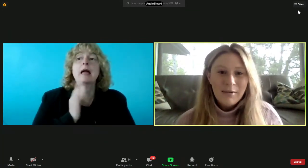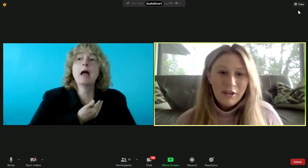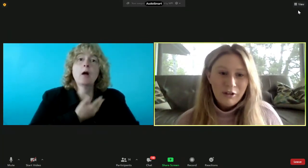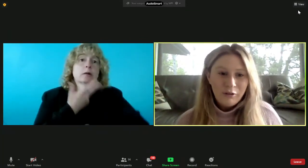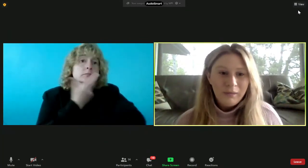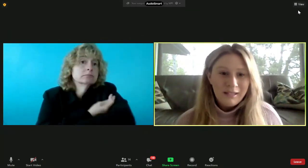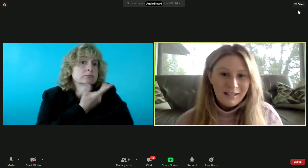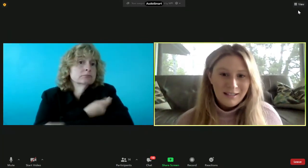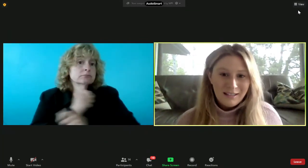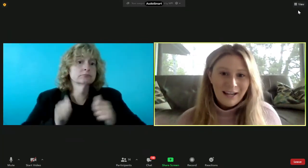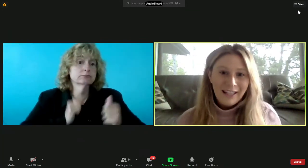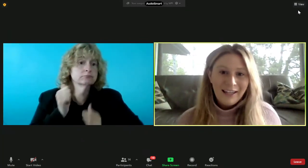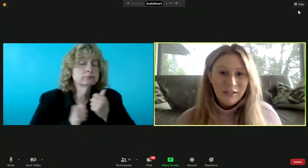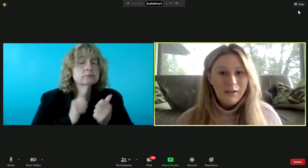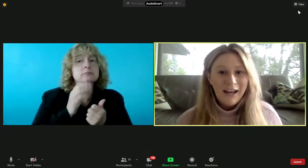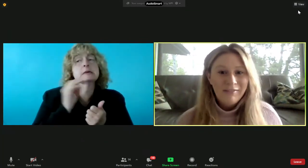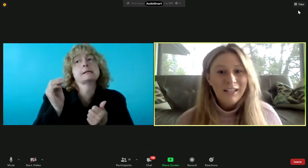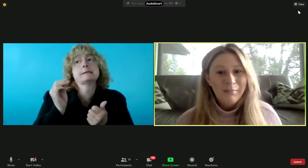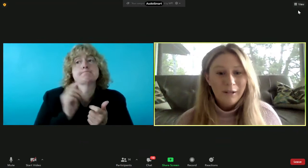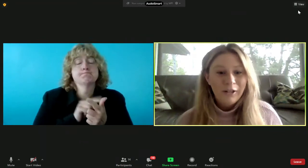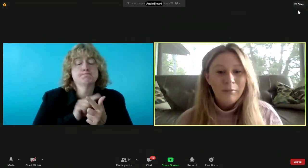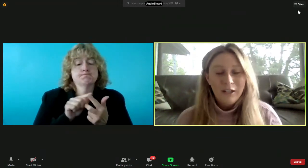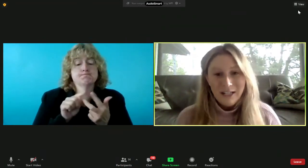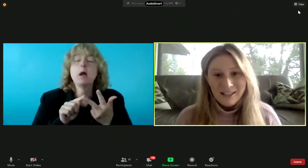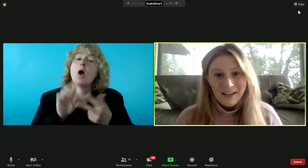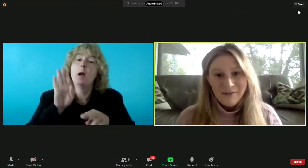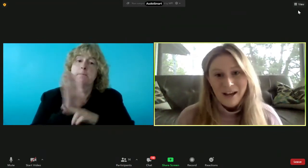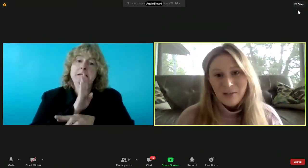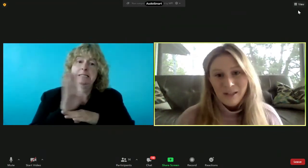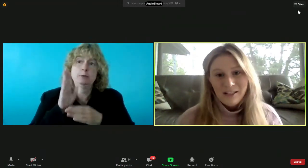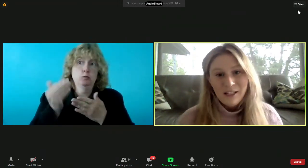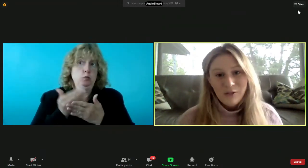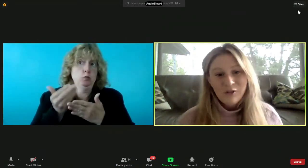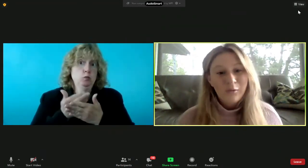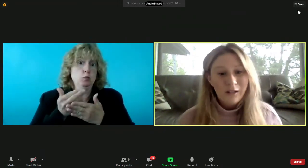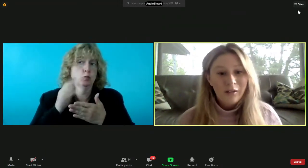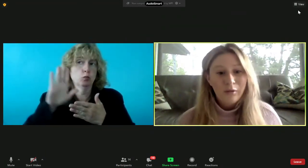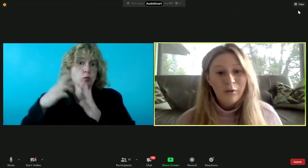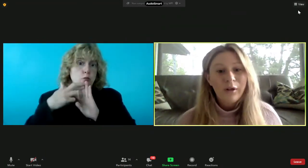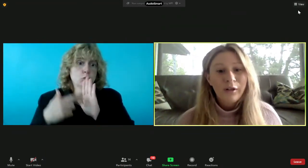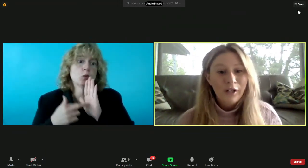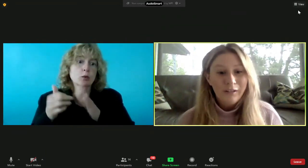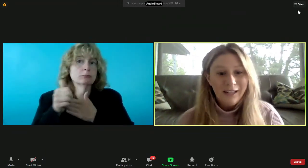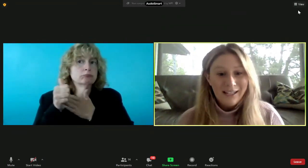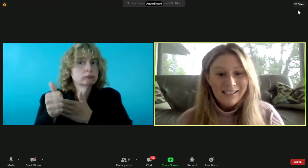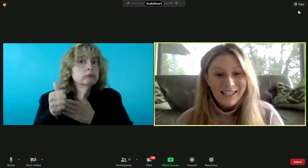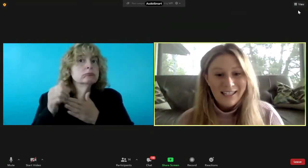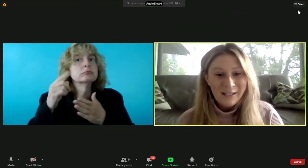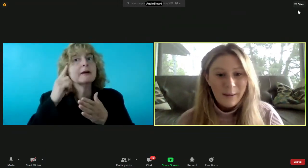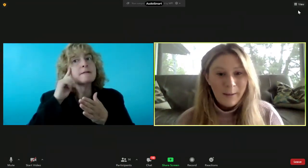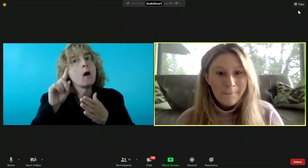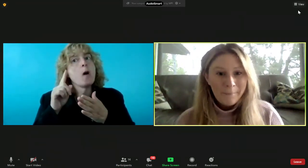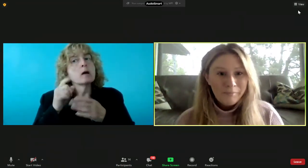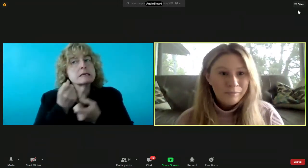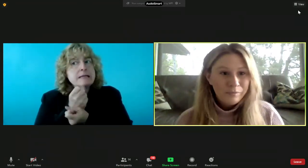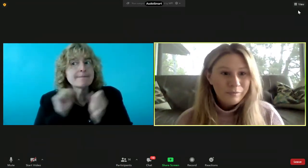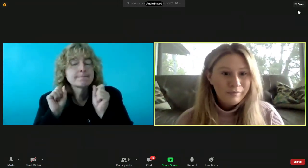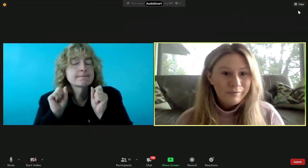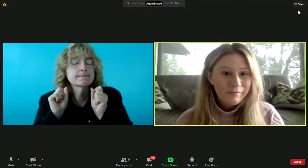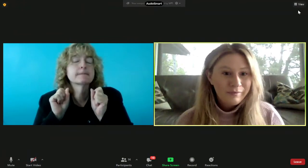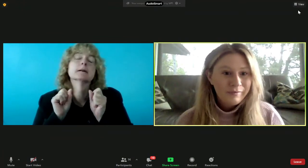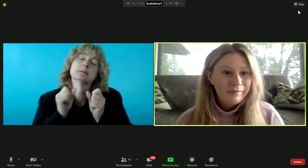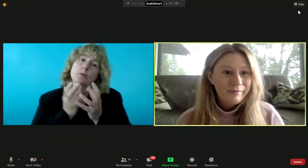and some of the new business guidelines we have to keep our community safe as we continue to work through COVID-19.